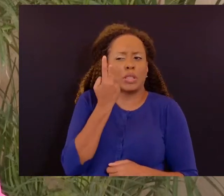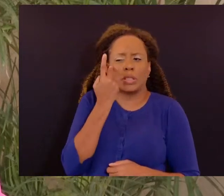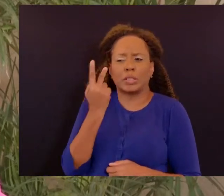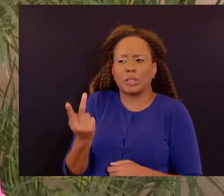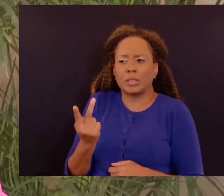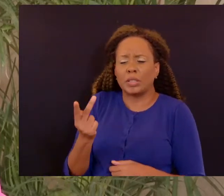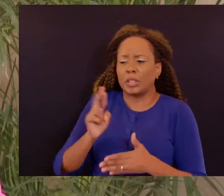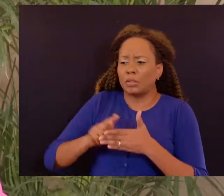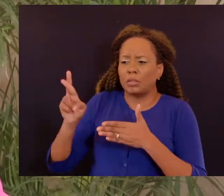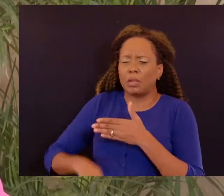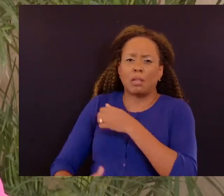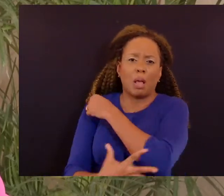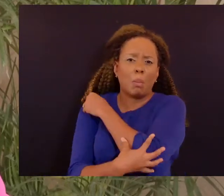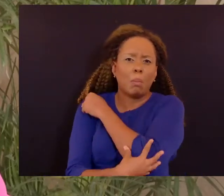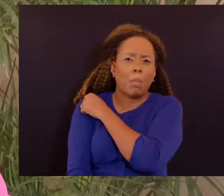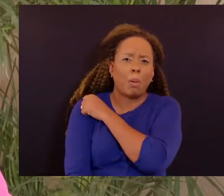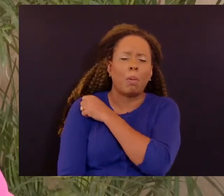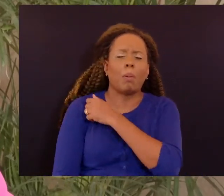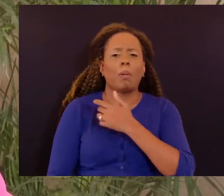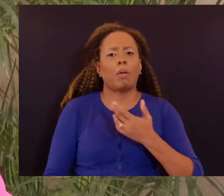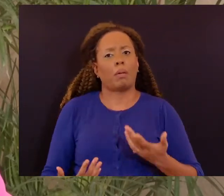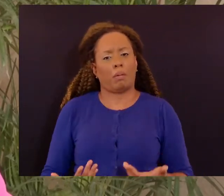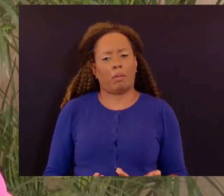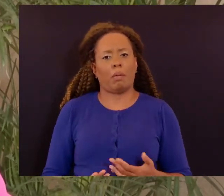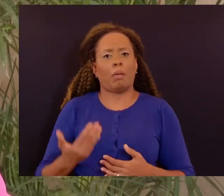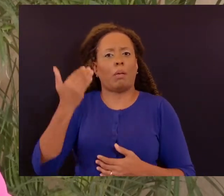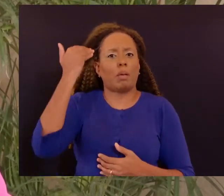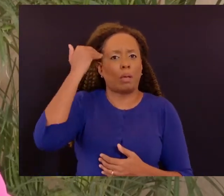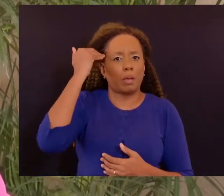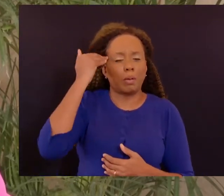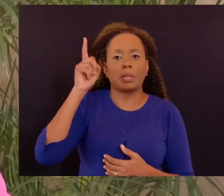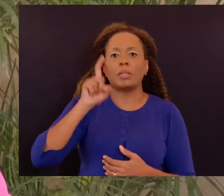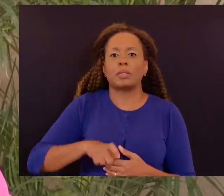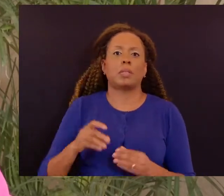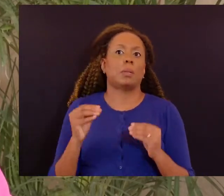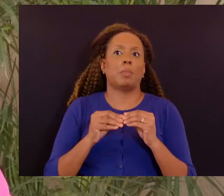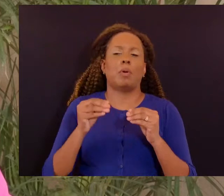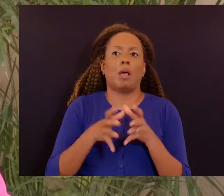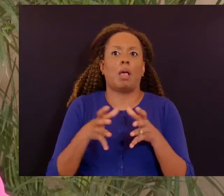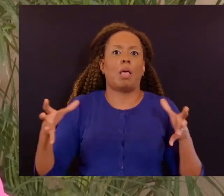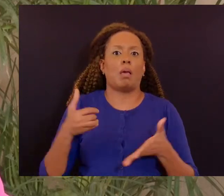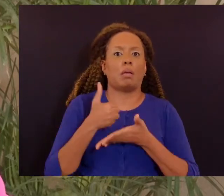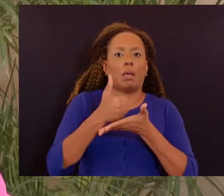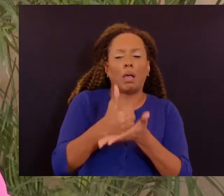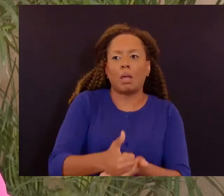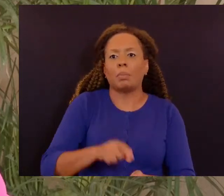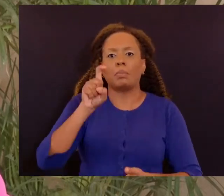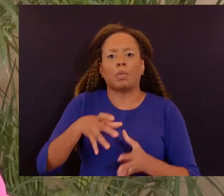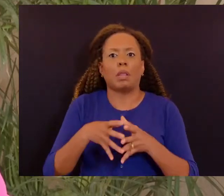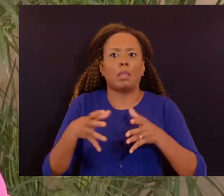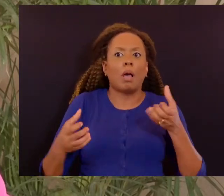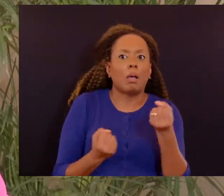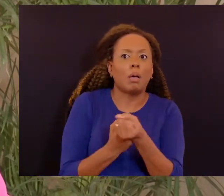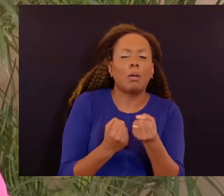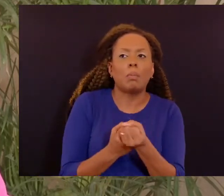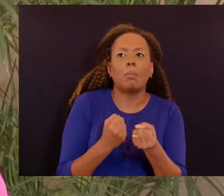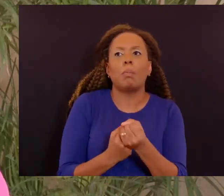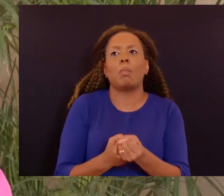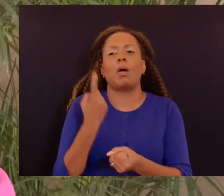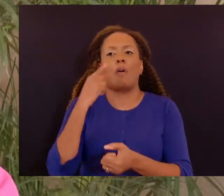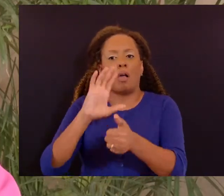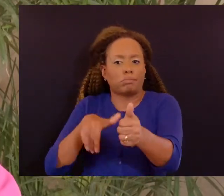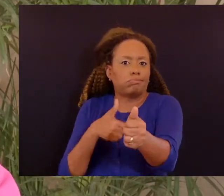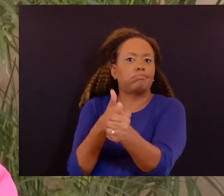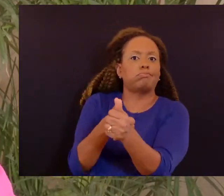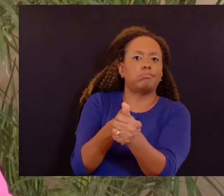been so poor? We know that they are going to need significant support in order to get back on